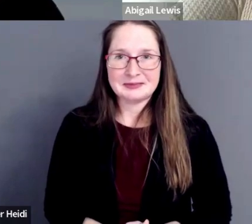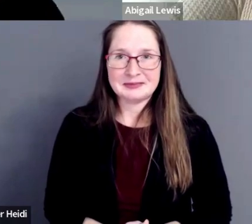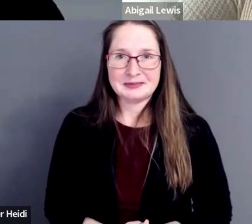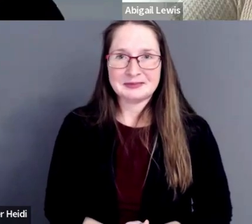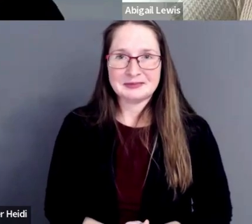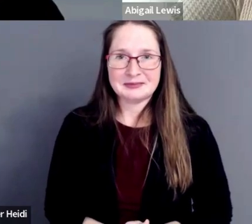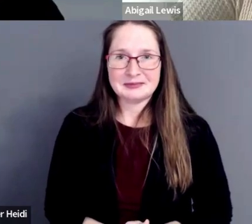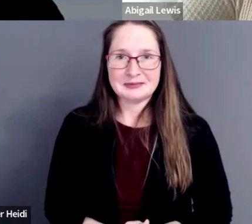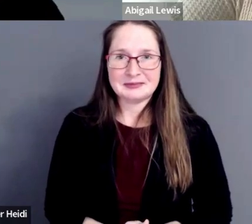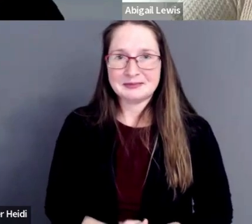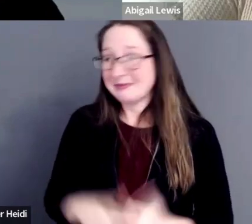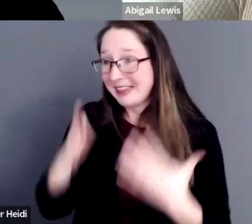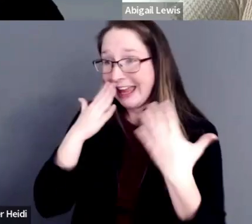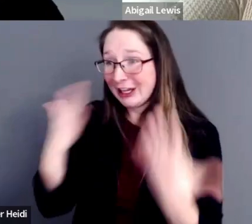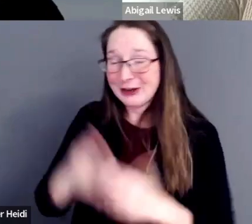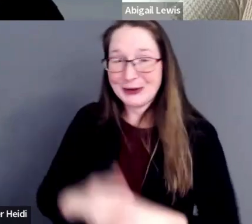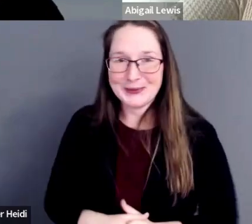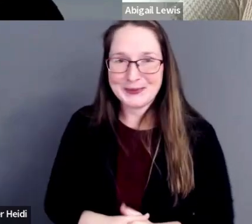Thank you.